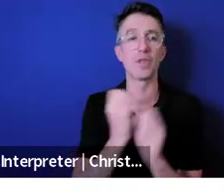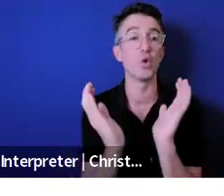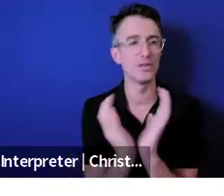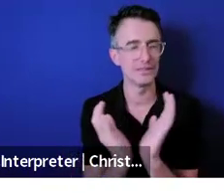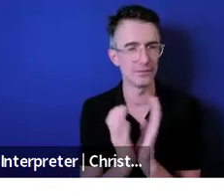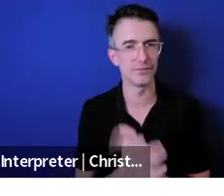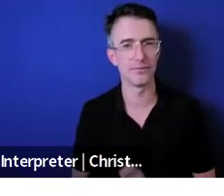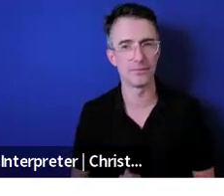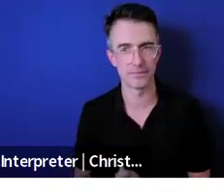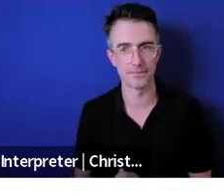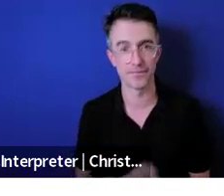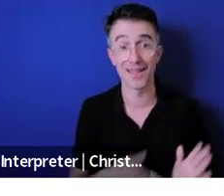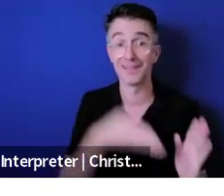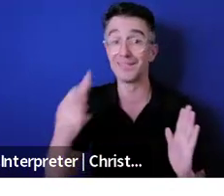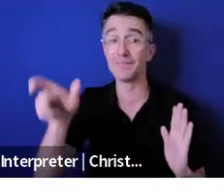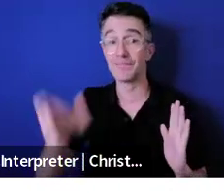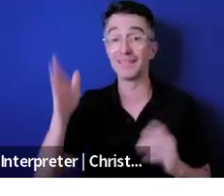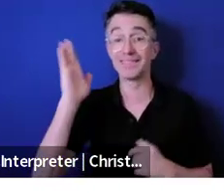colleague